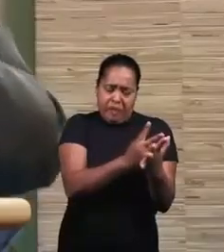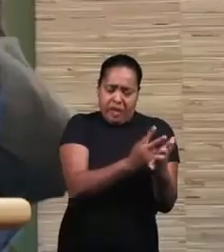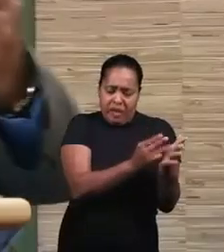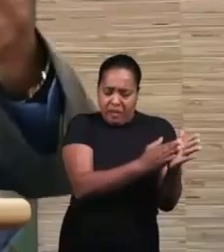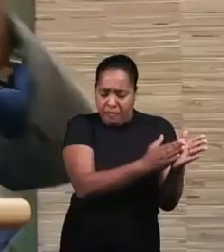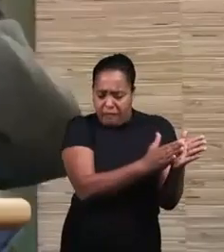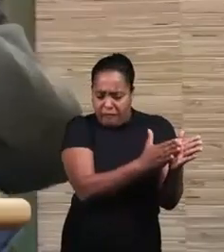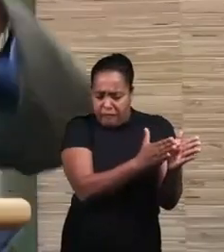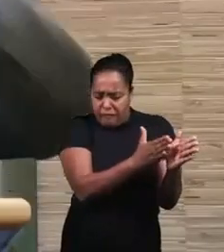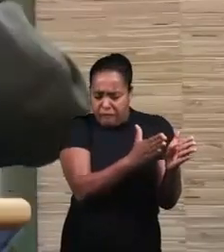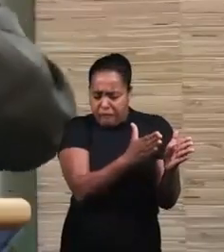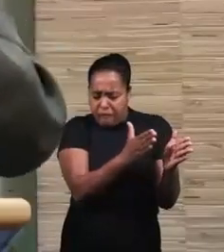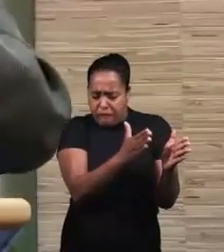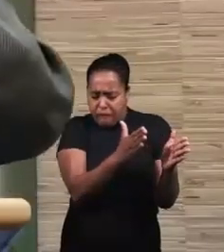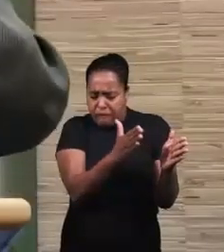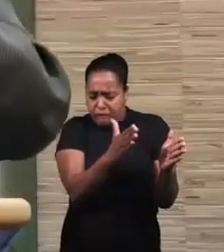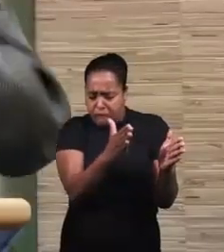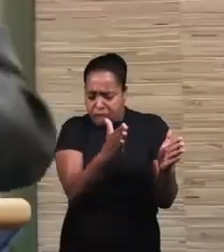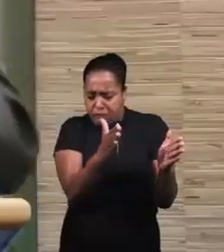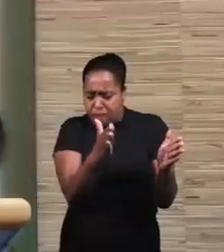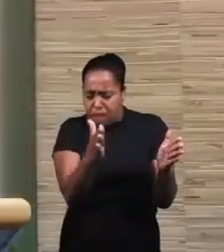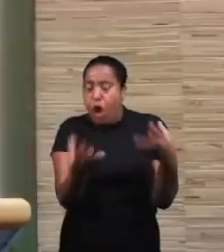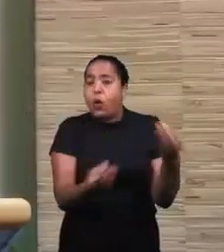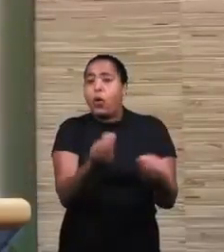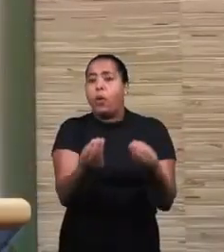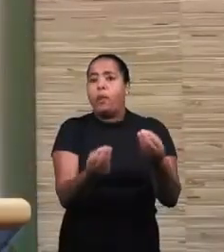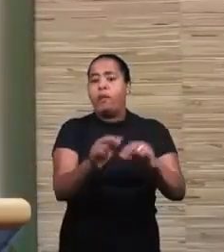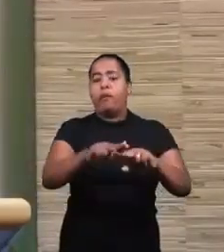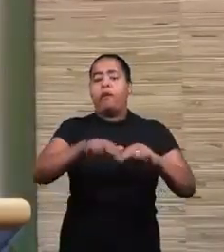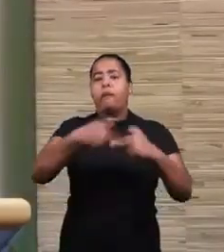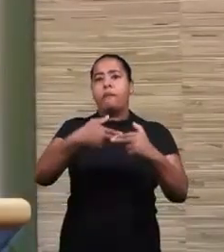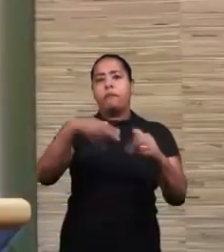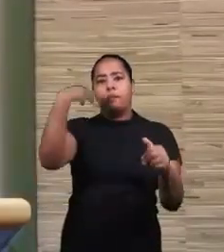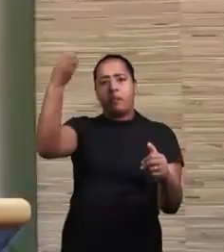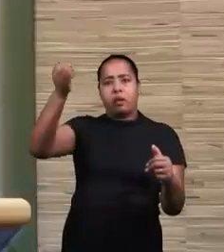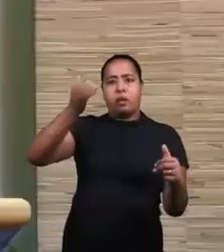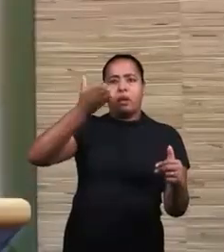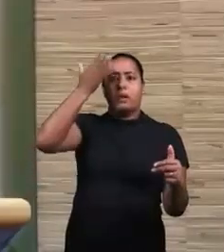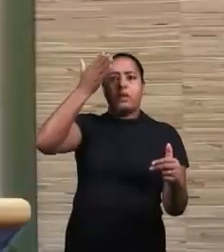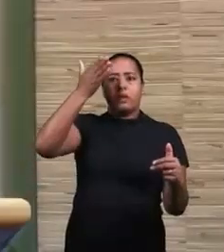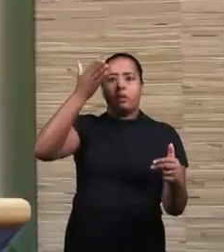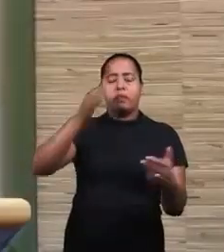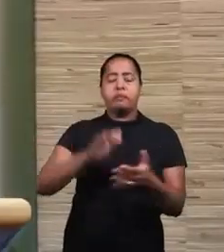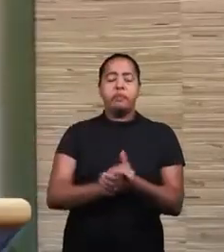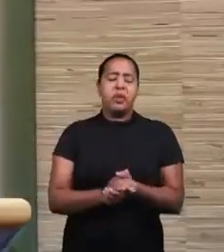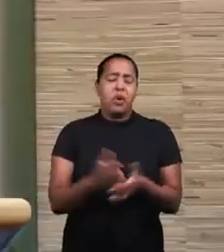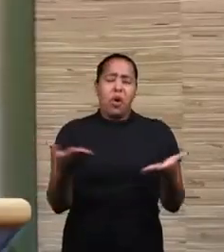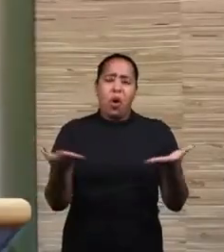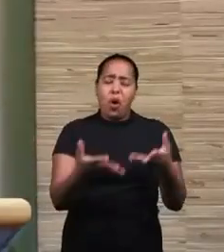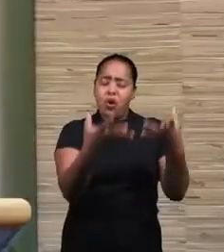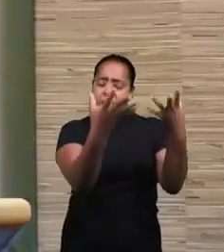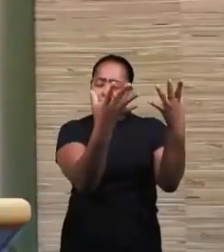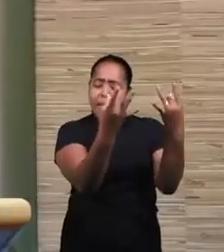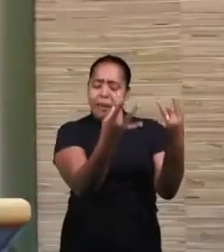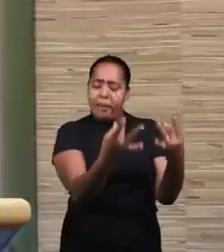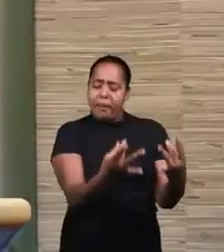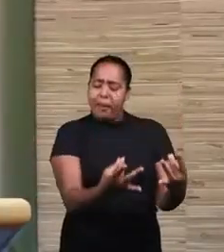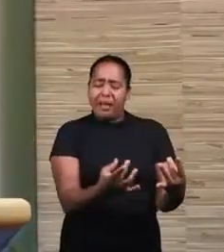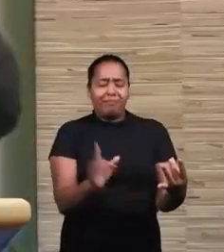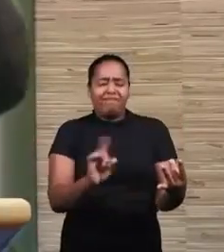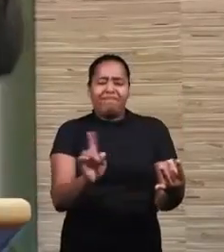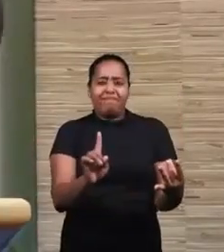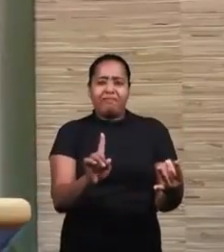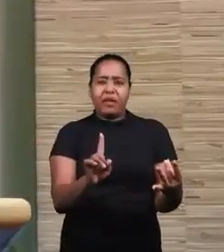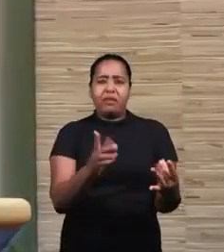They walk within the revelation. I am not going to dwell on many things today, because the topic